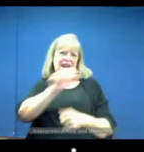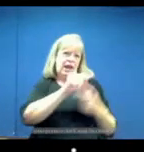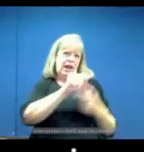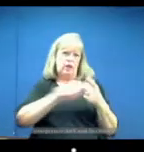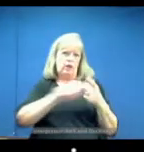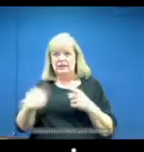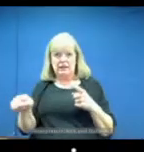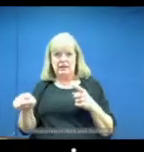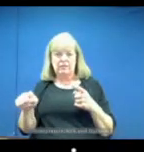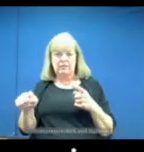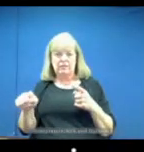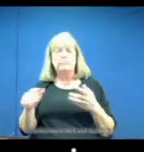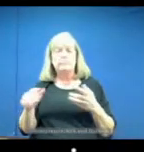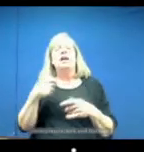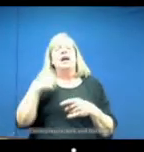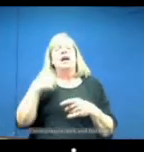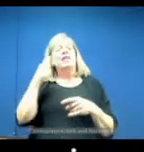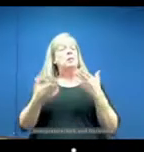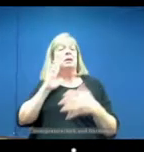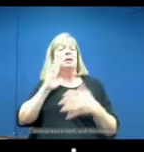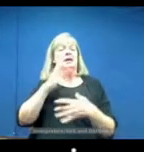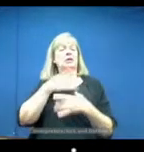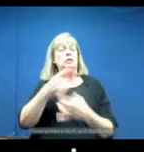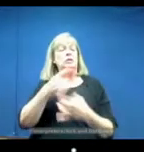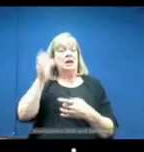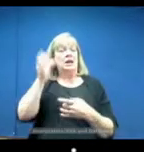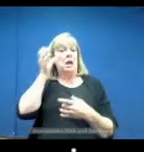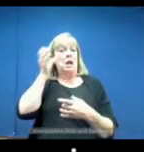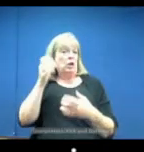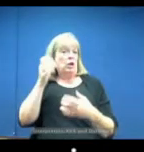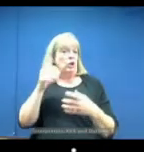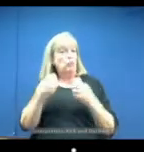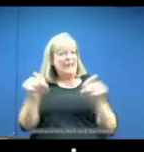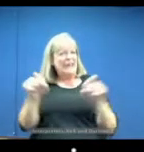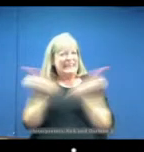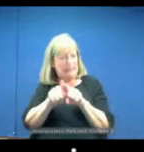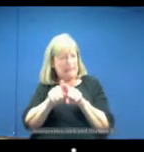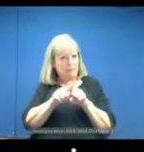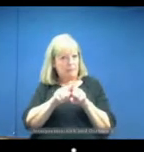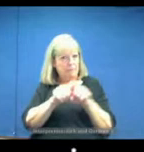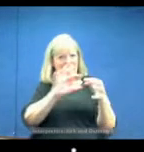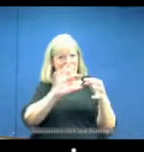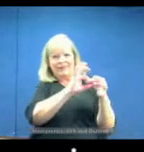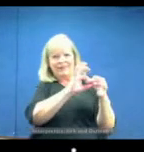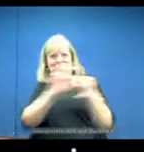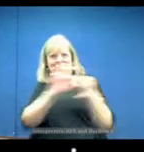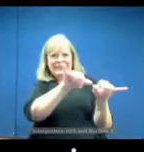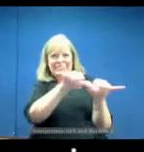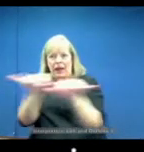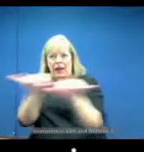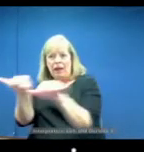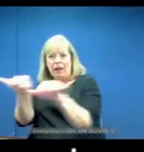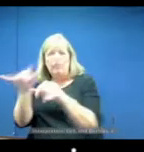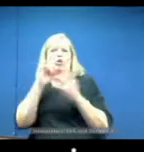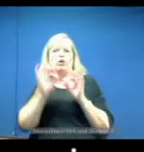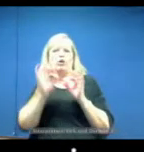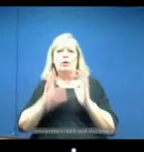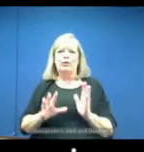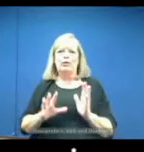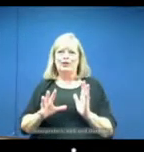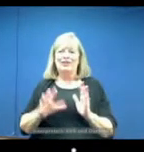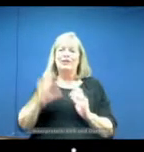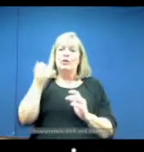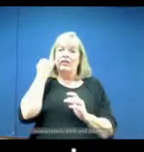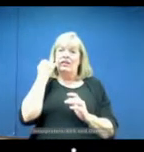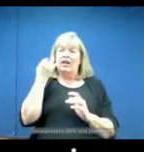an interesting concept to talk about applying the same verticality to interpreters. So if there were one domestic violence